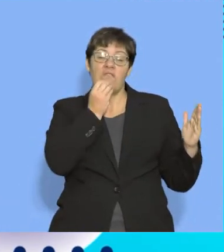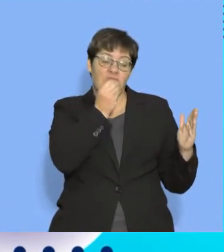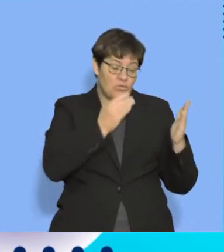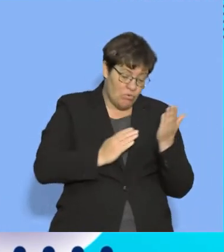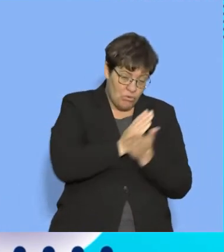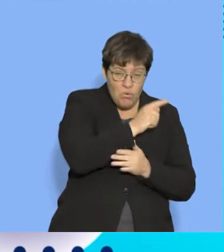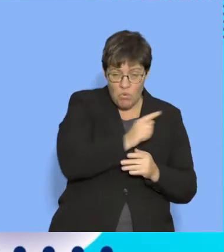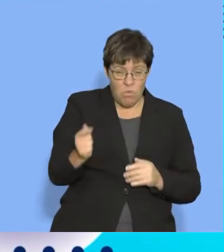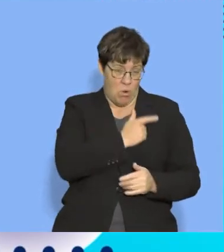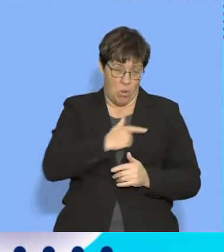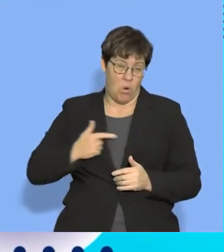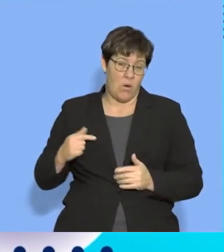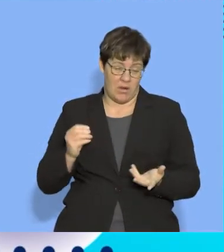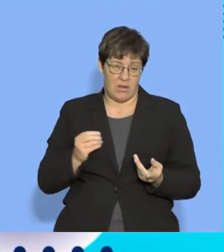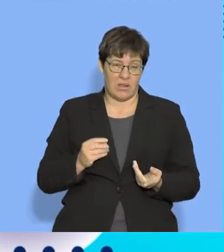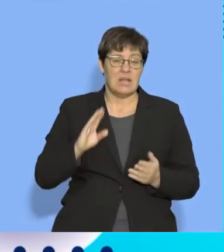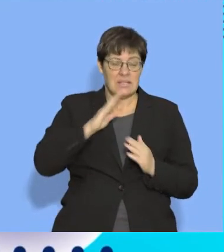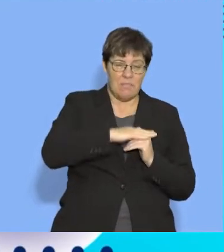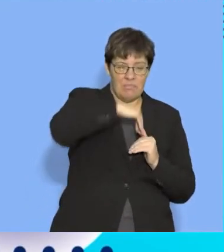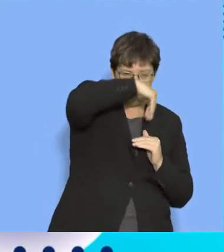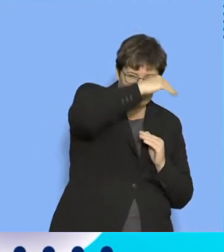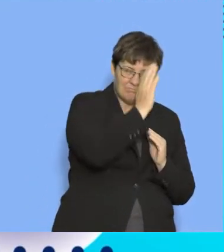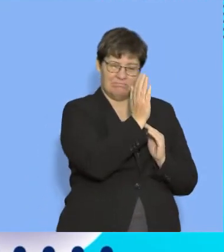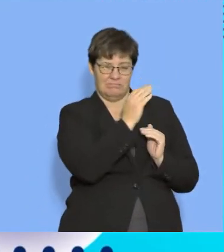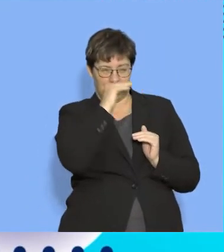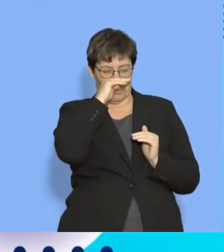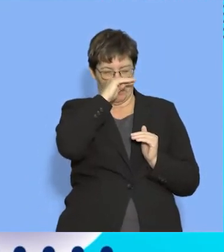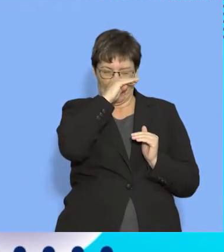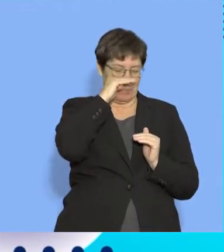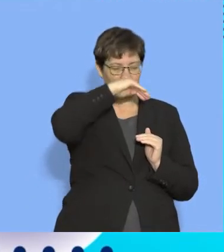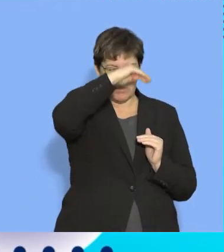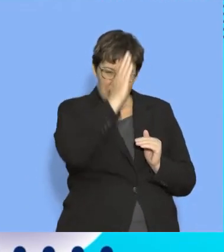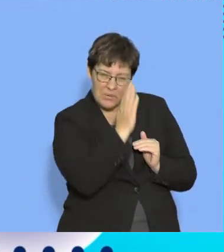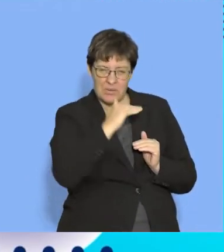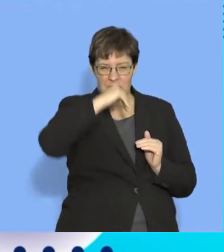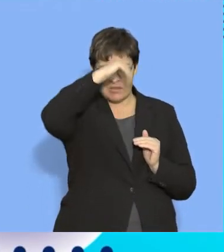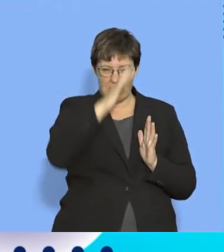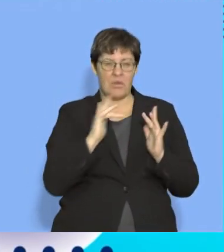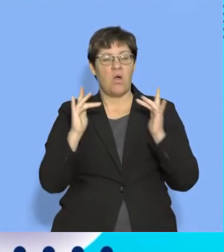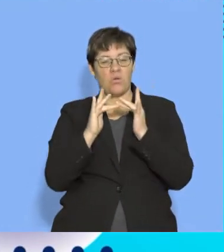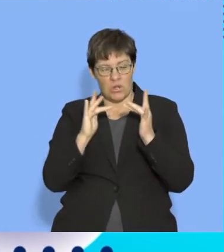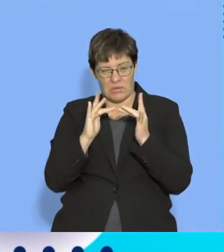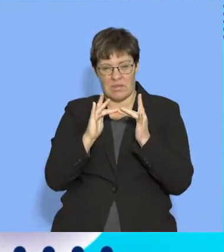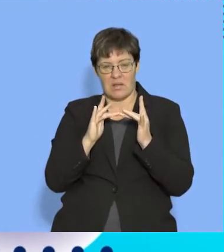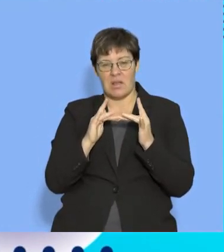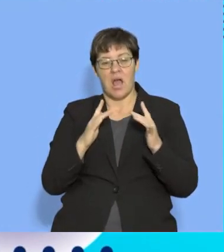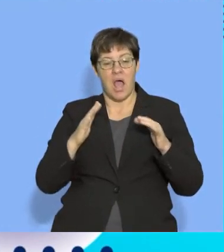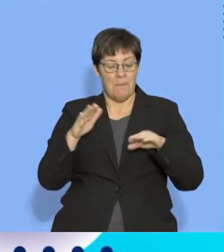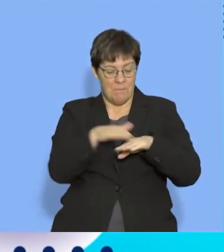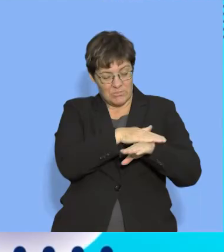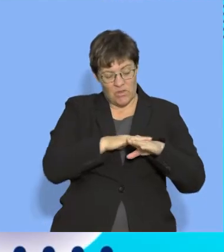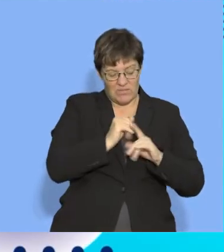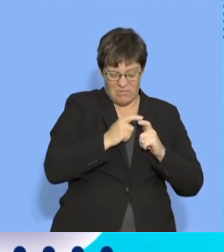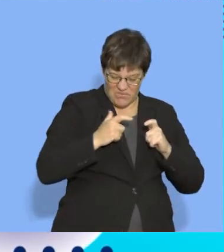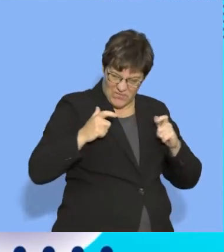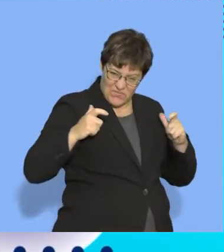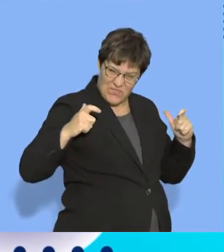longer to pass through. It's also folded, so it squeezes through and it comes in contact with maximum surface